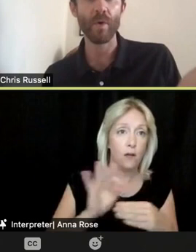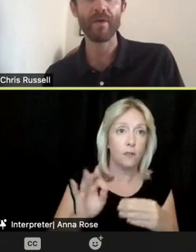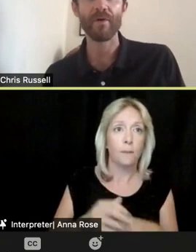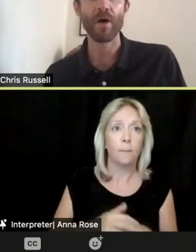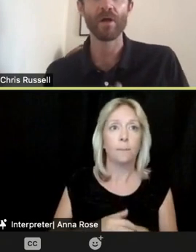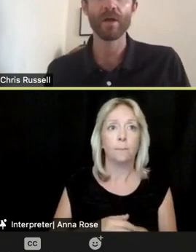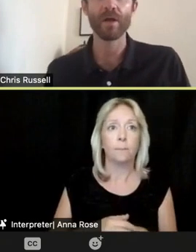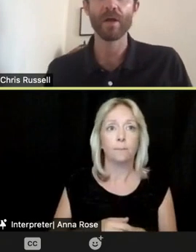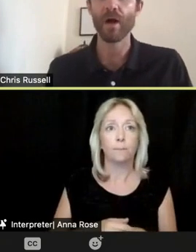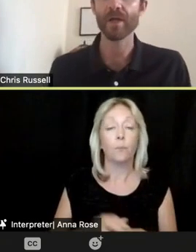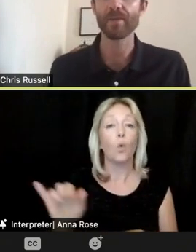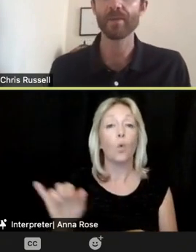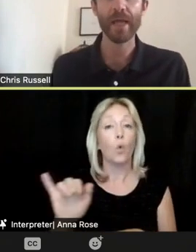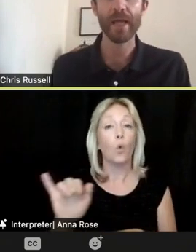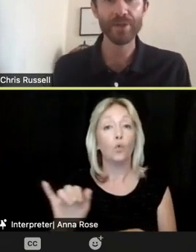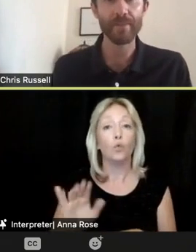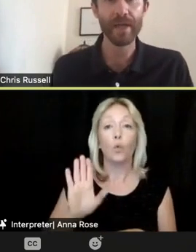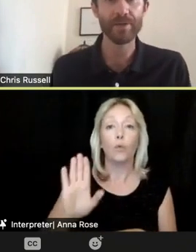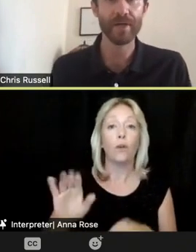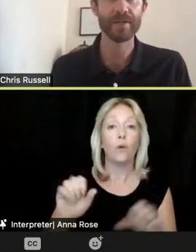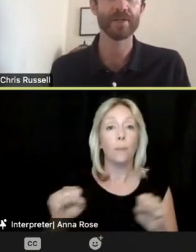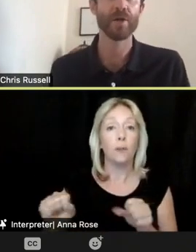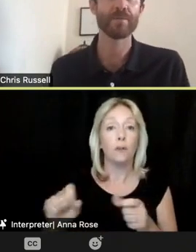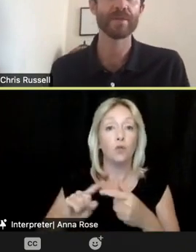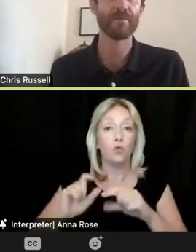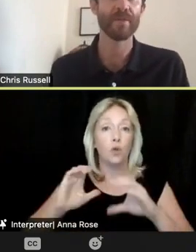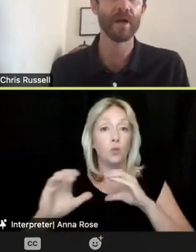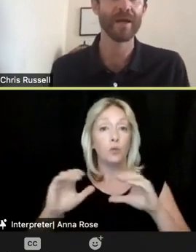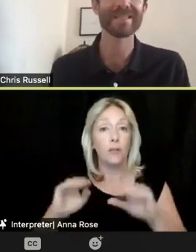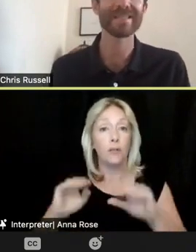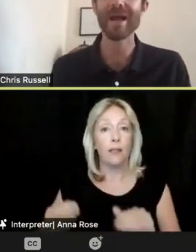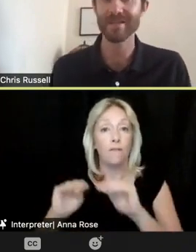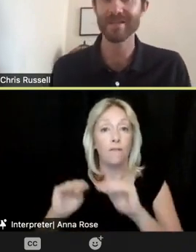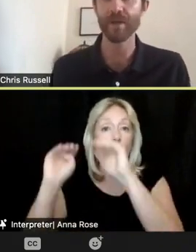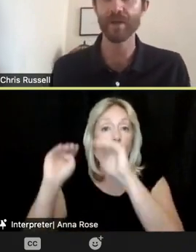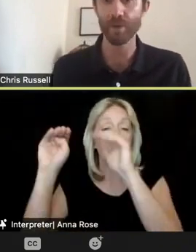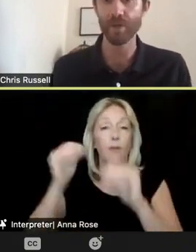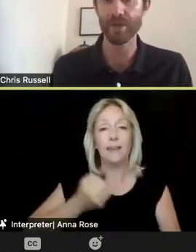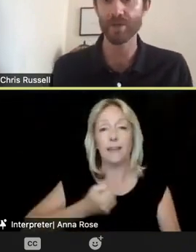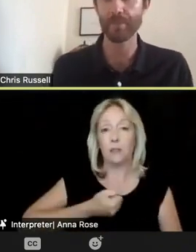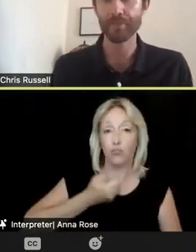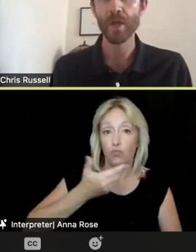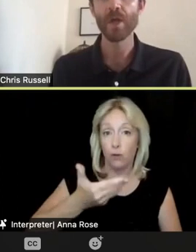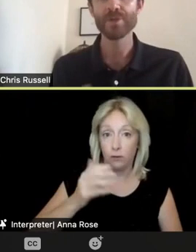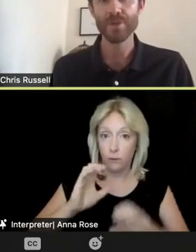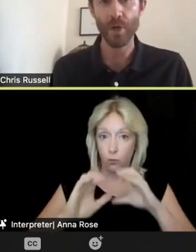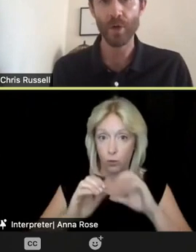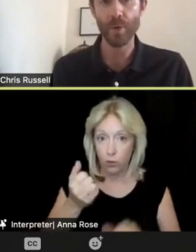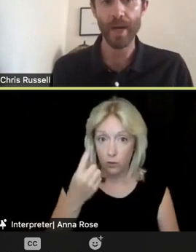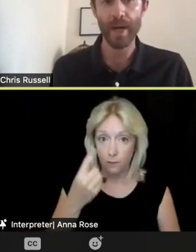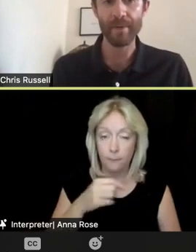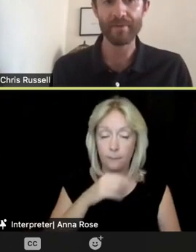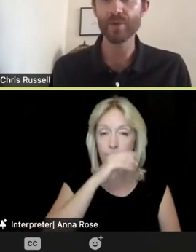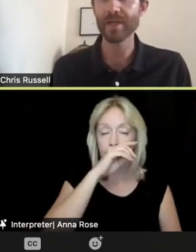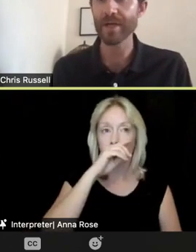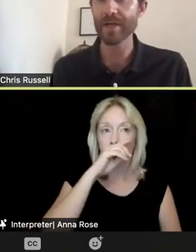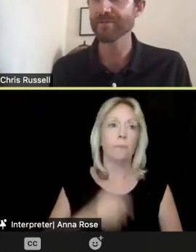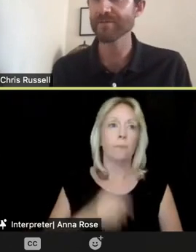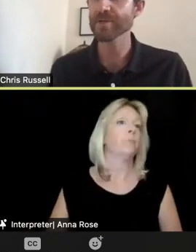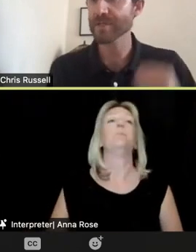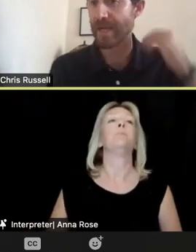other hand, where they fall on the communication matrix in terms of their expressive communication. So